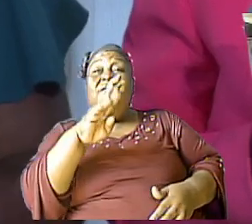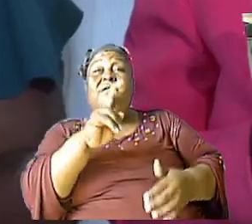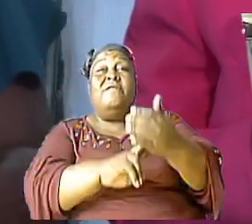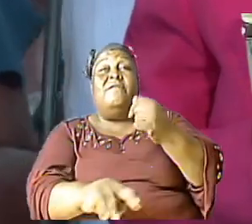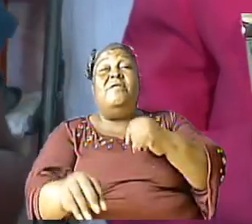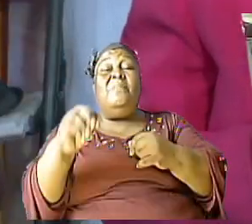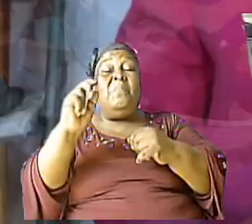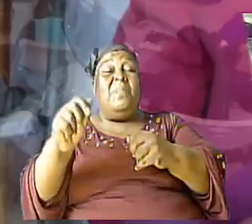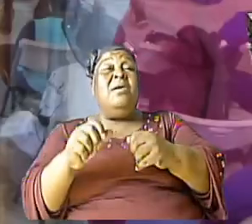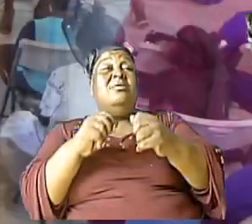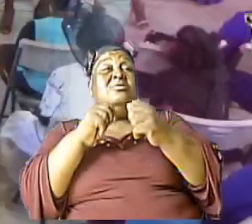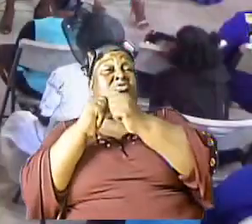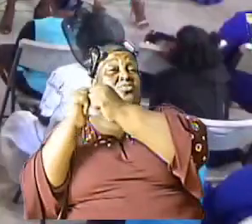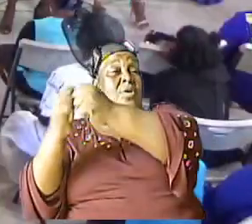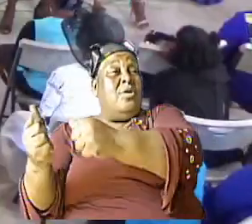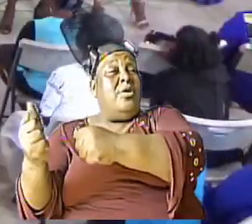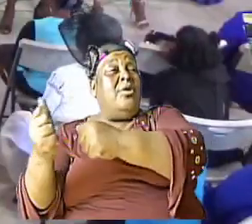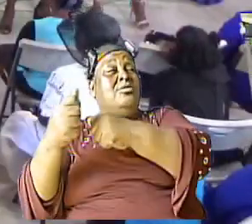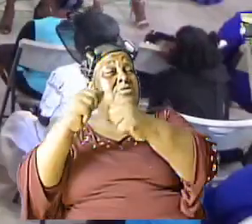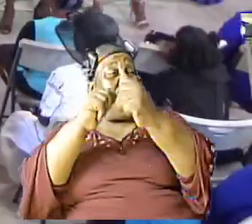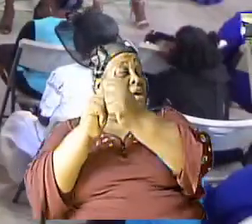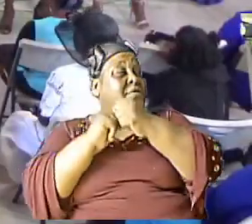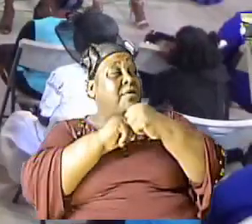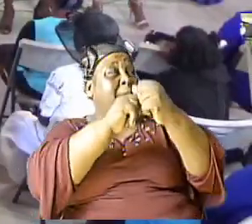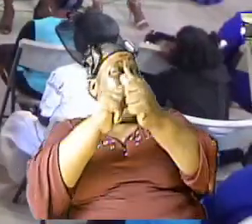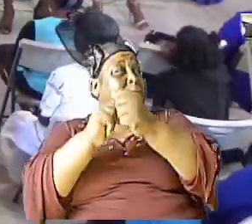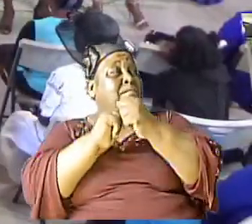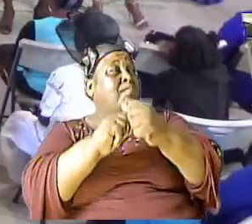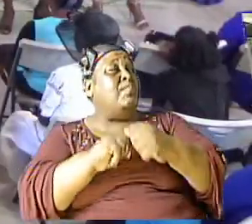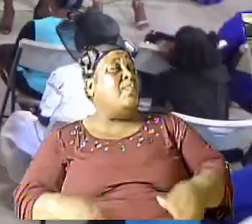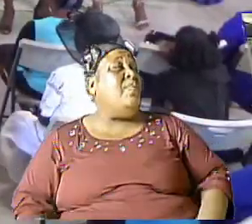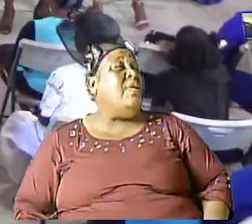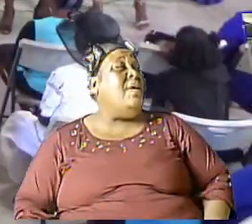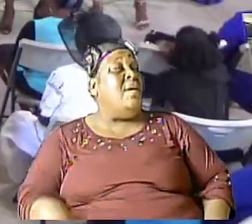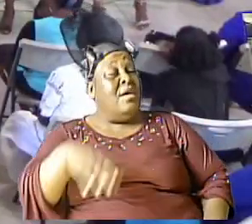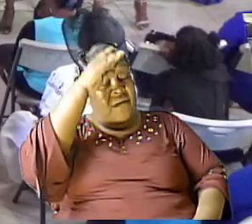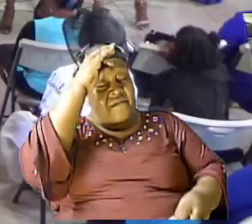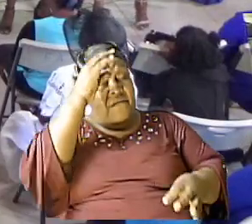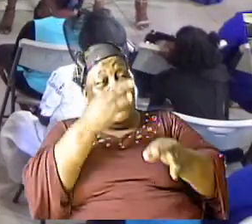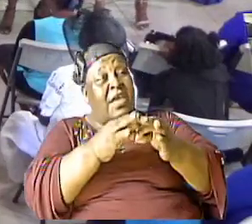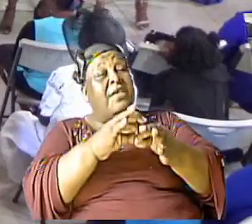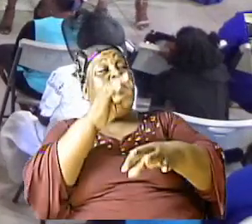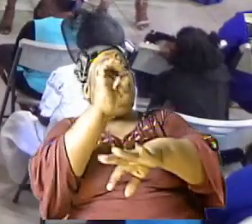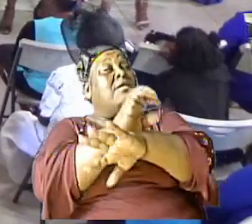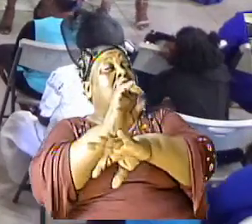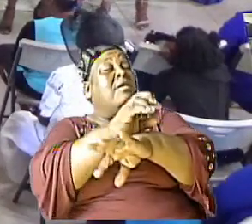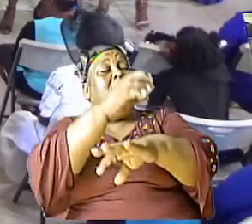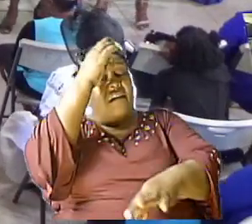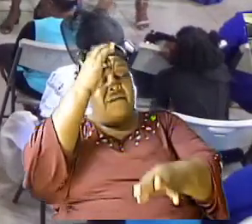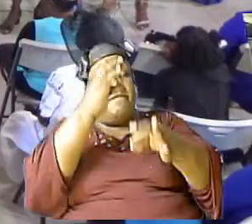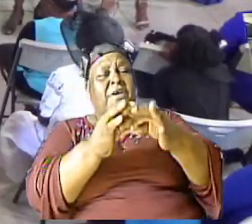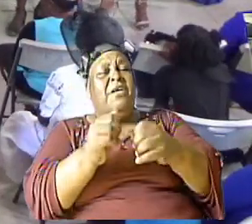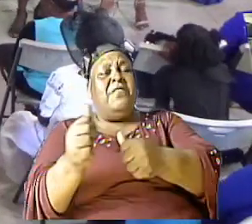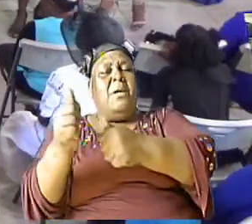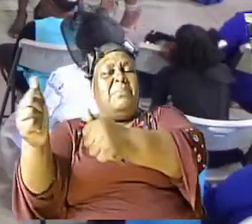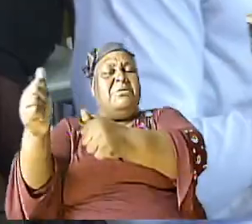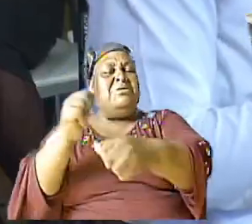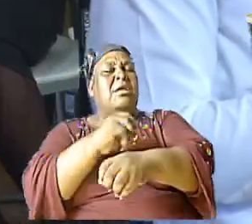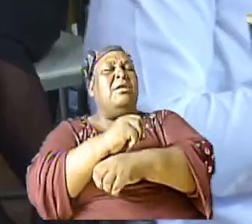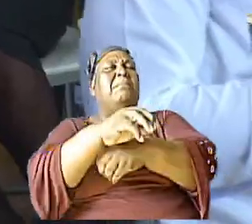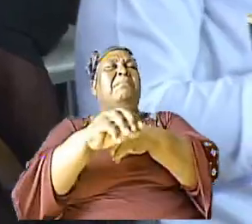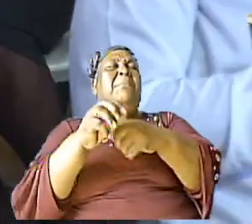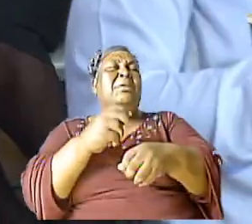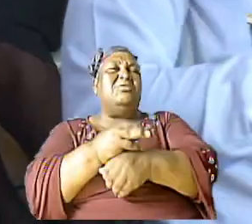6, verse 4. Stronger together. Faith Chapel of Faith Apostolic